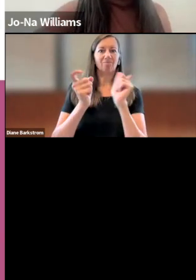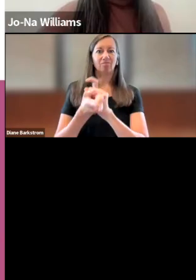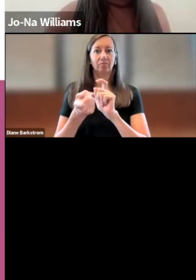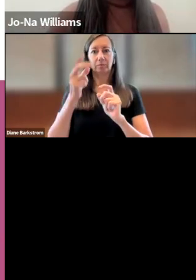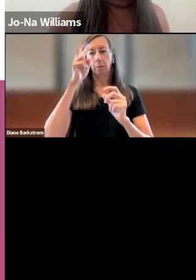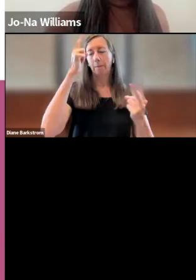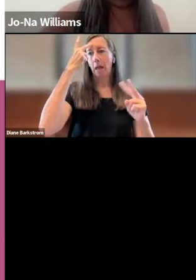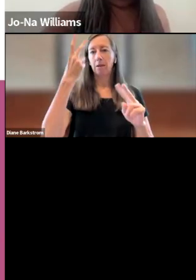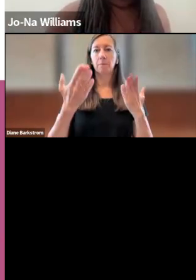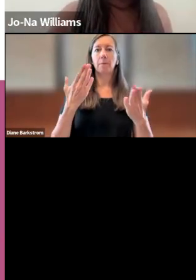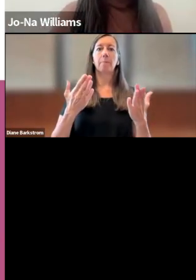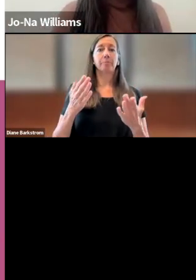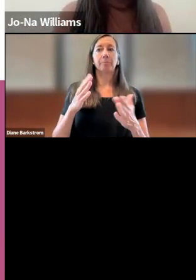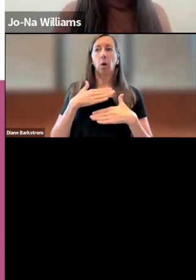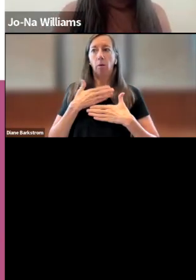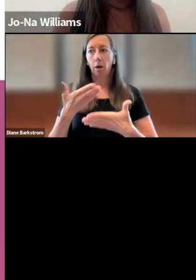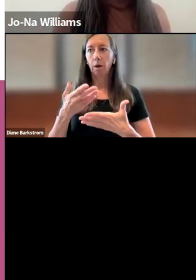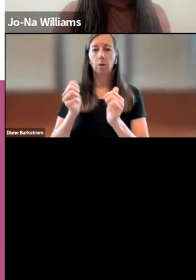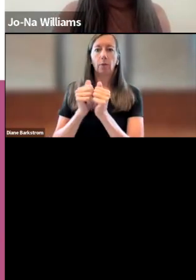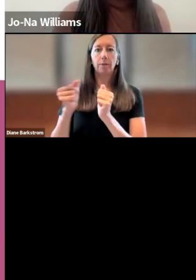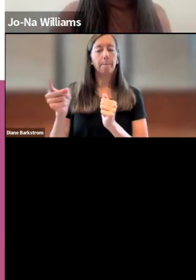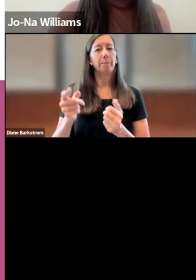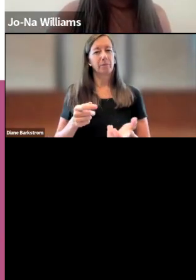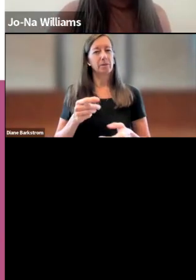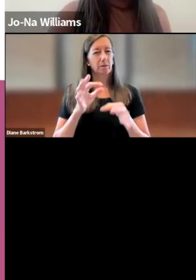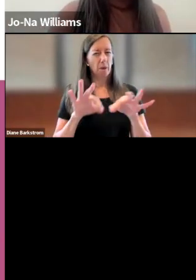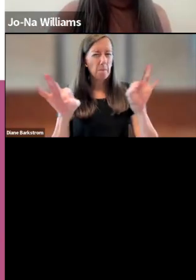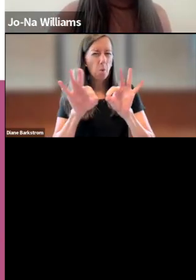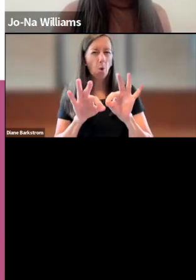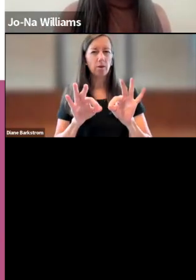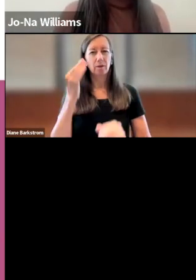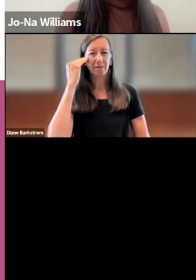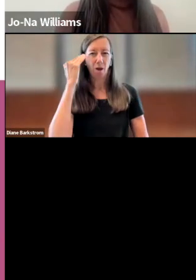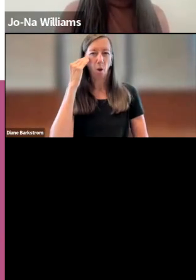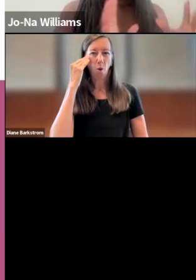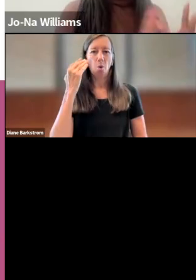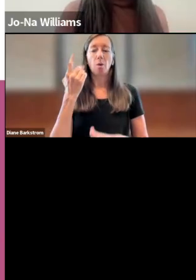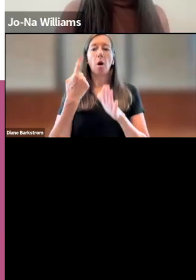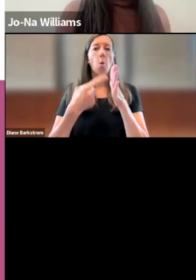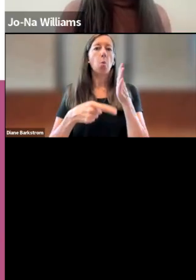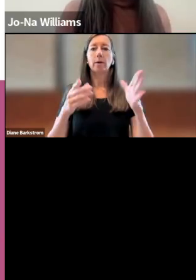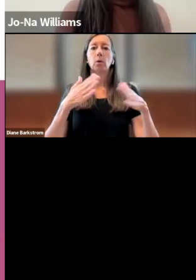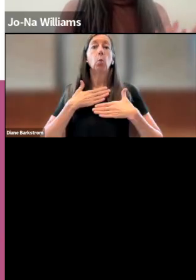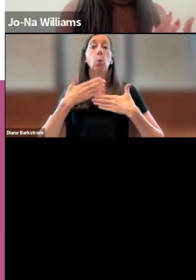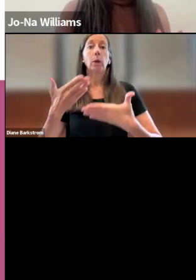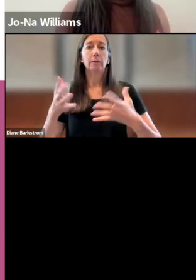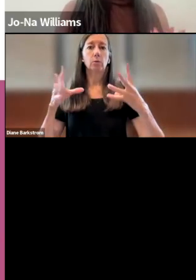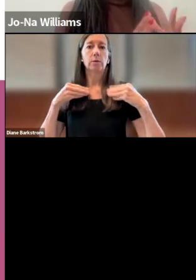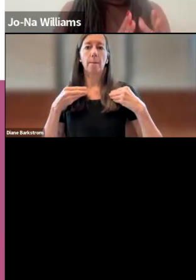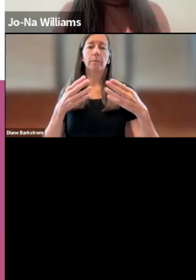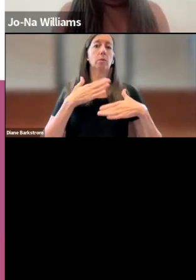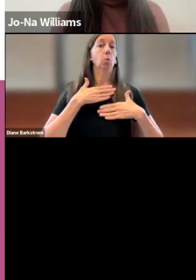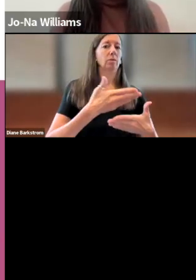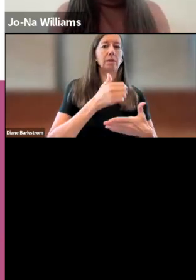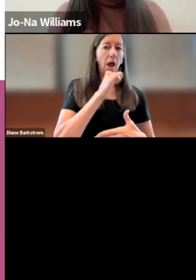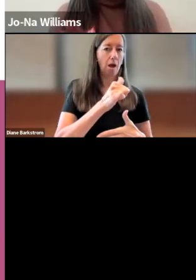know what are your lines that you're unwilling to cross when it comes to this. Then you need